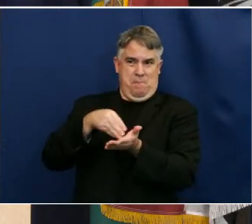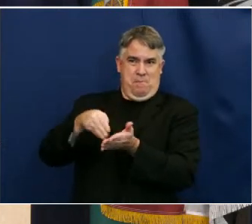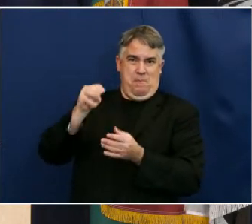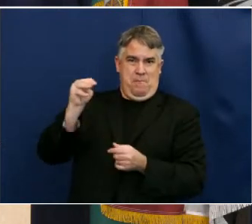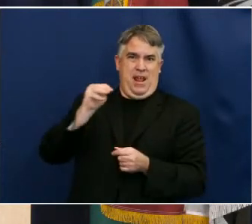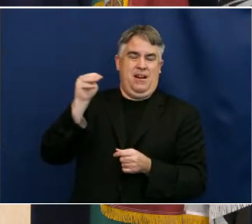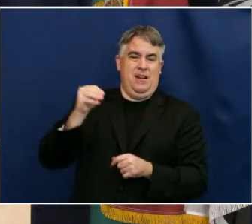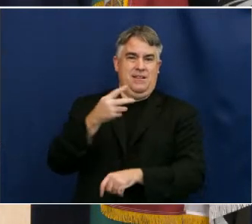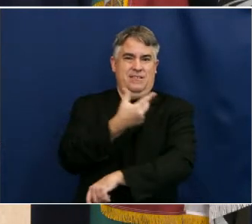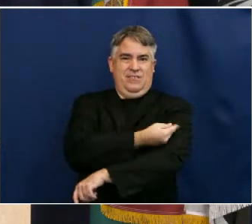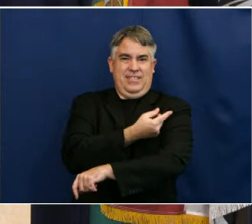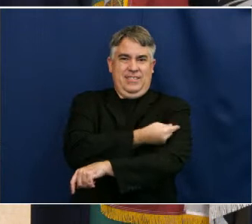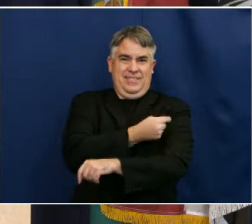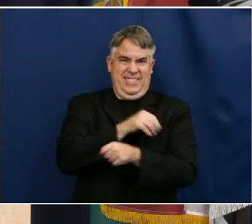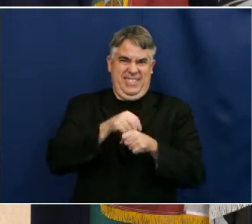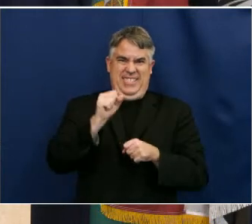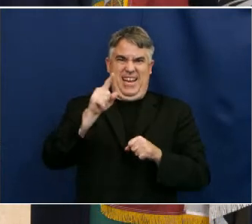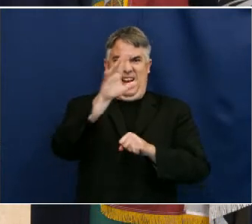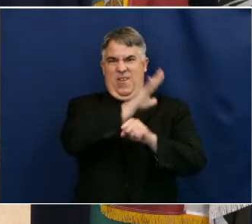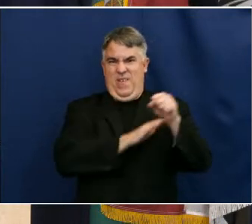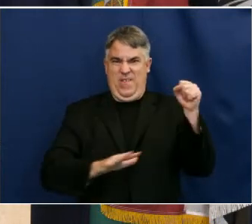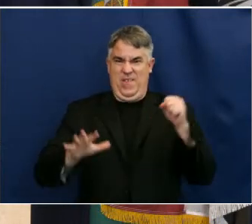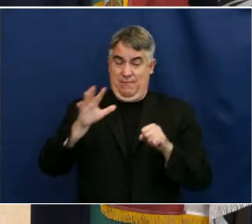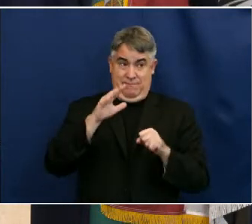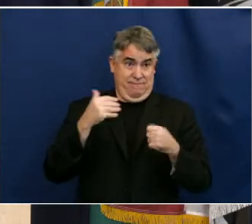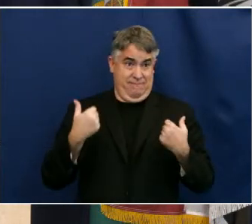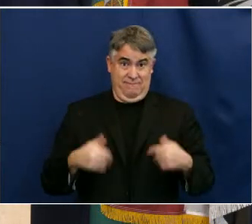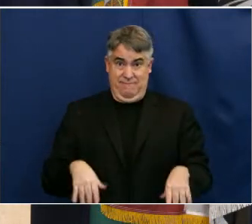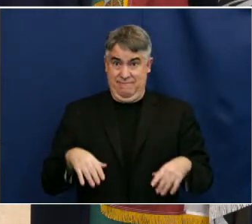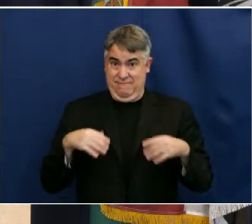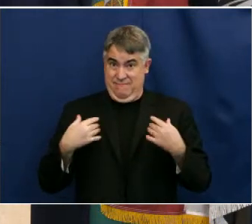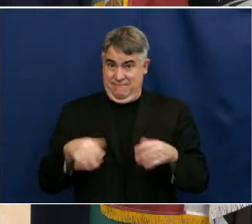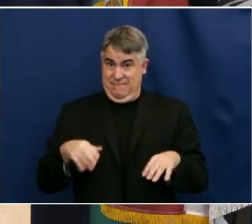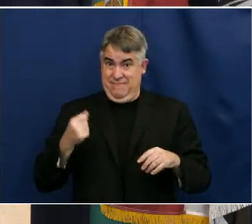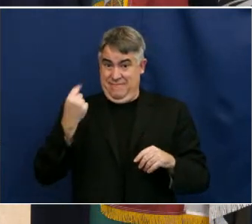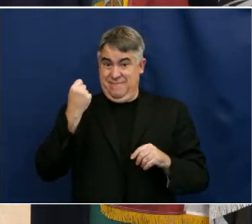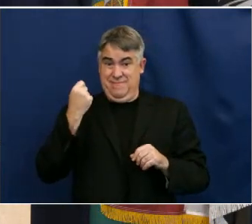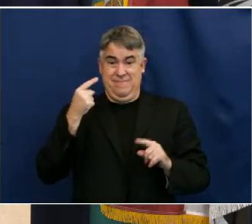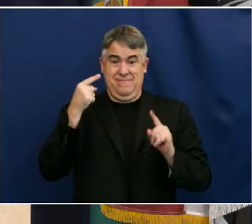that is also met with the sobering reality that we have a shortage of vaccines.